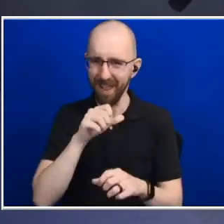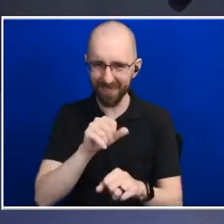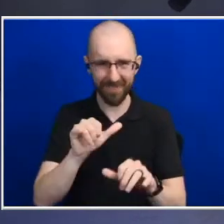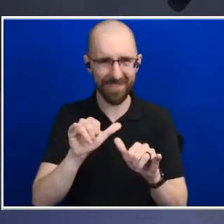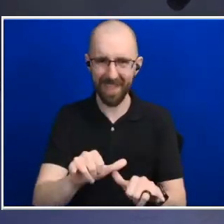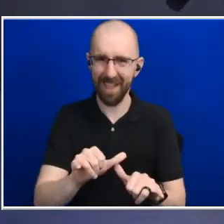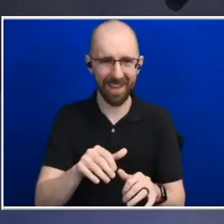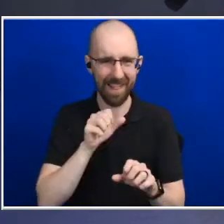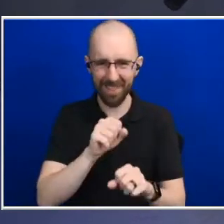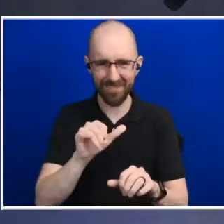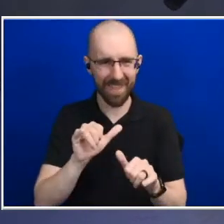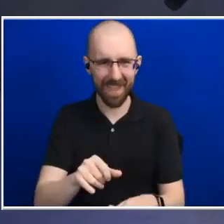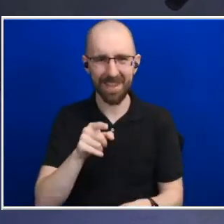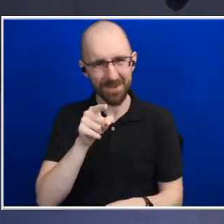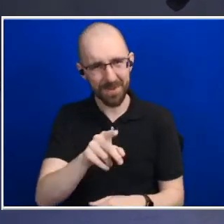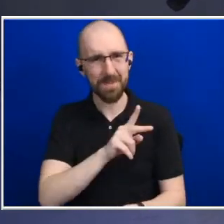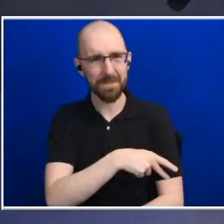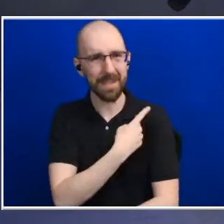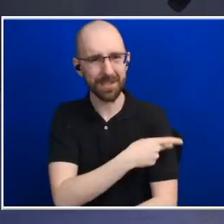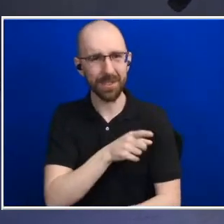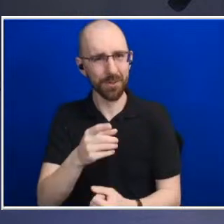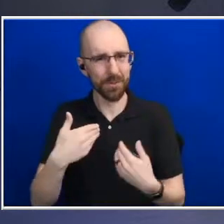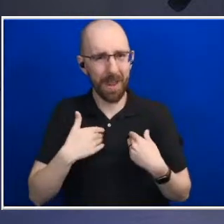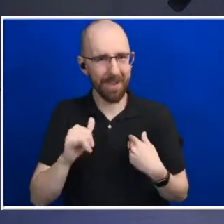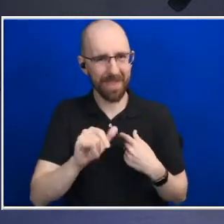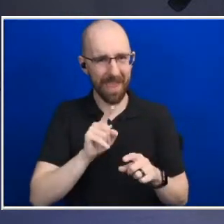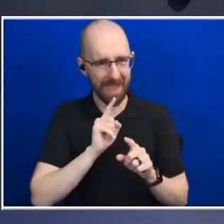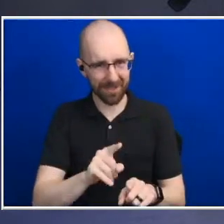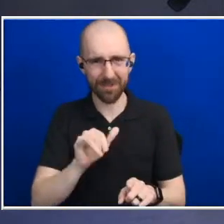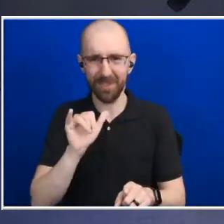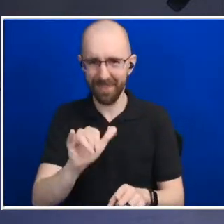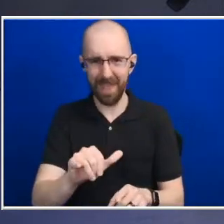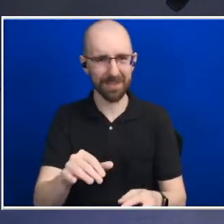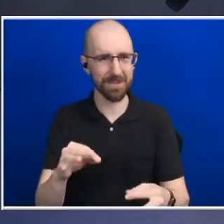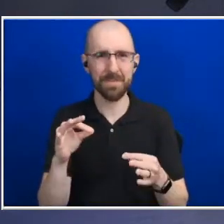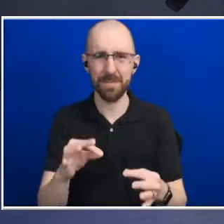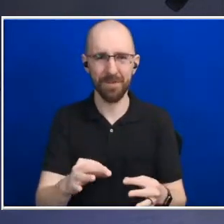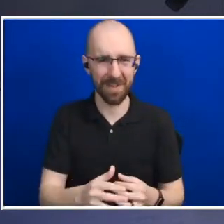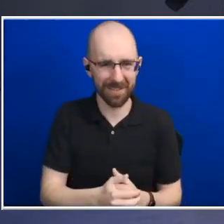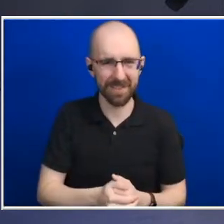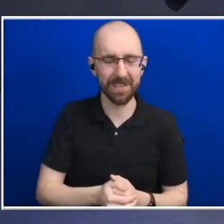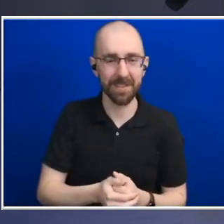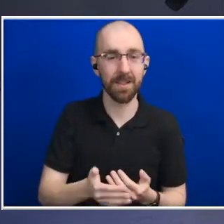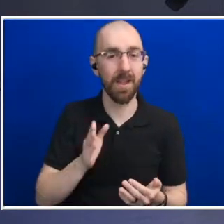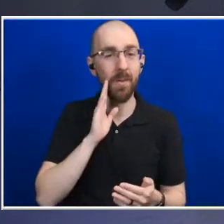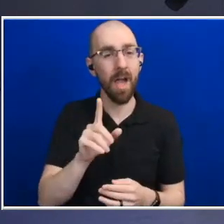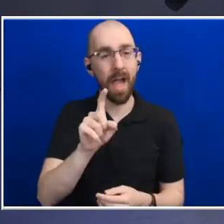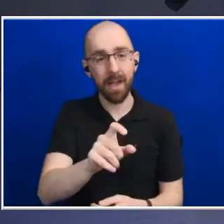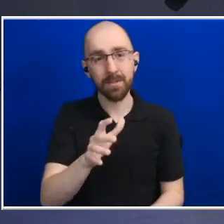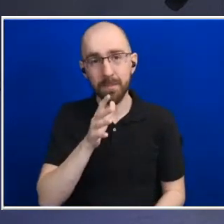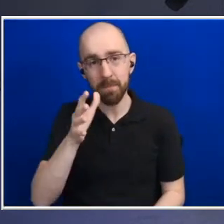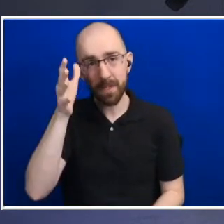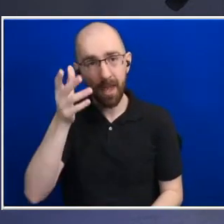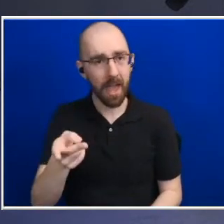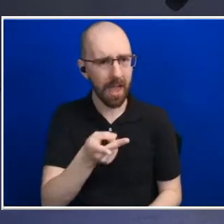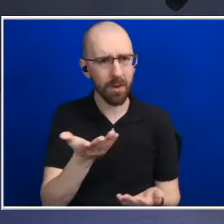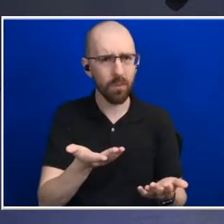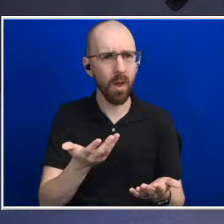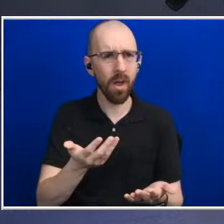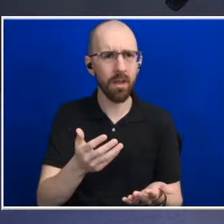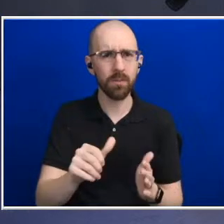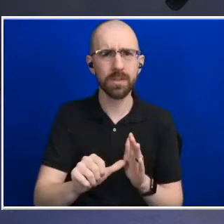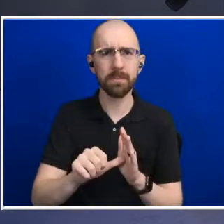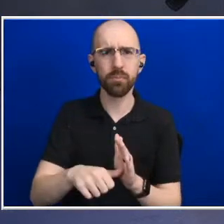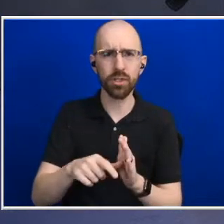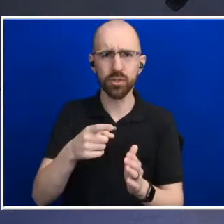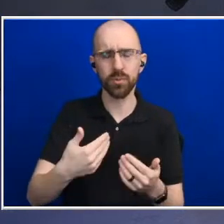You're the patient and you had that answer, and that is perfect. So I'll ask Mom and Dad then, what was the impression you had when